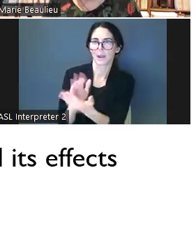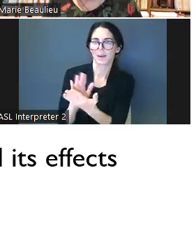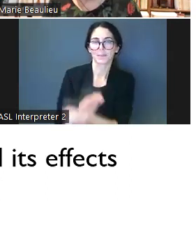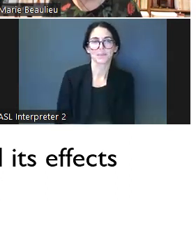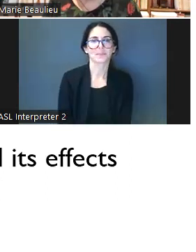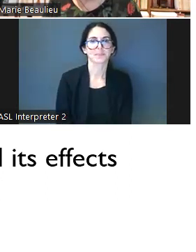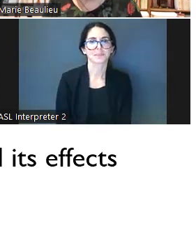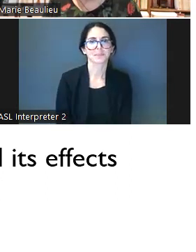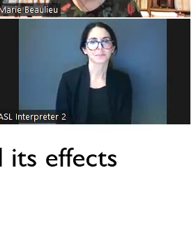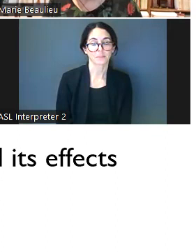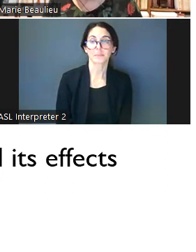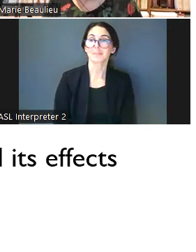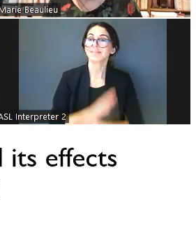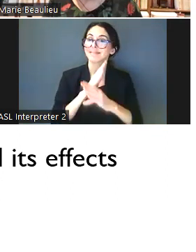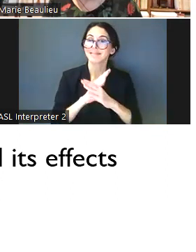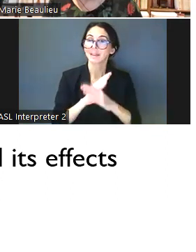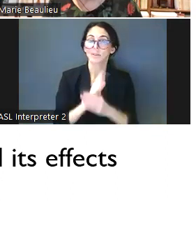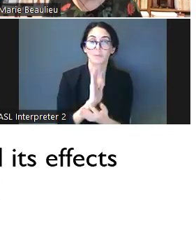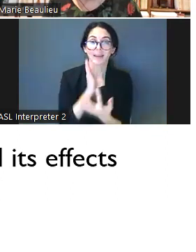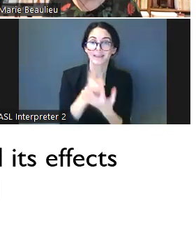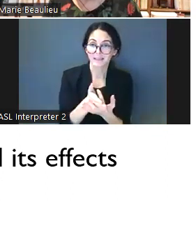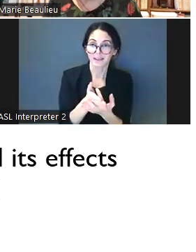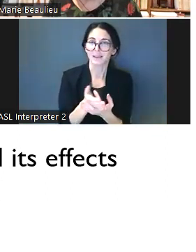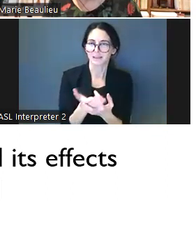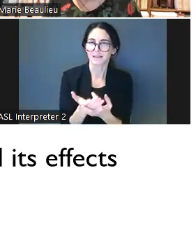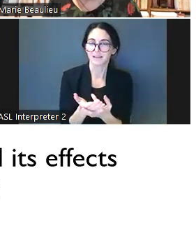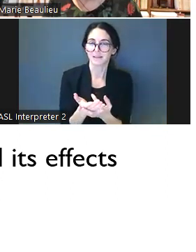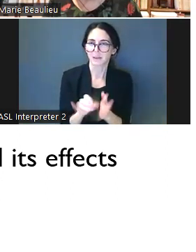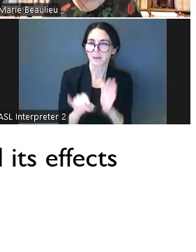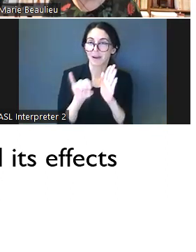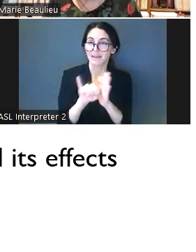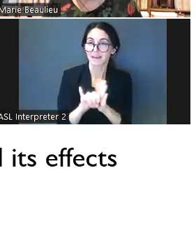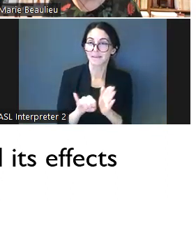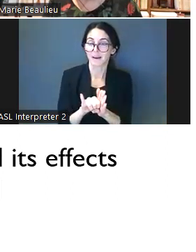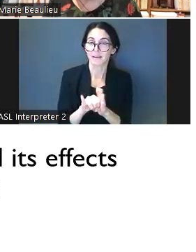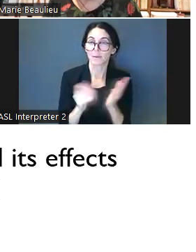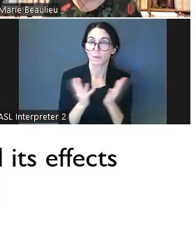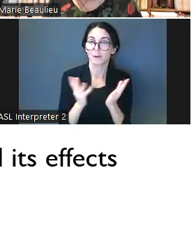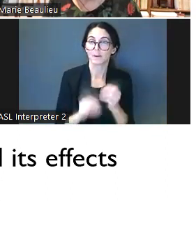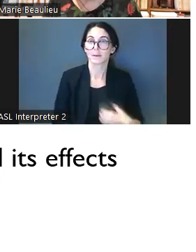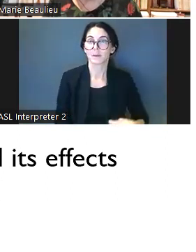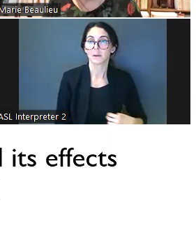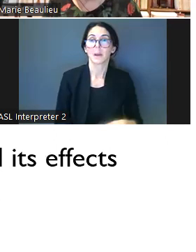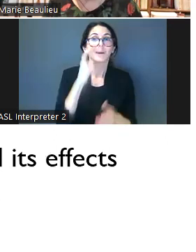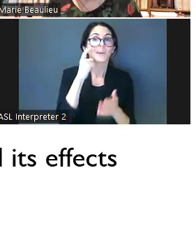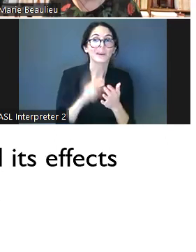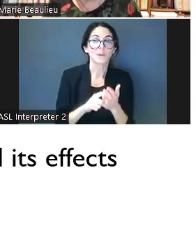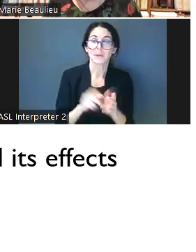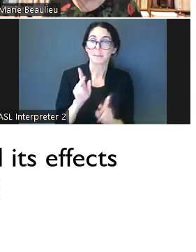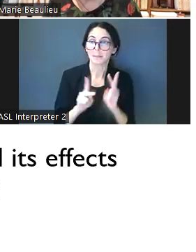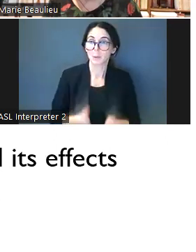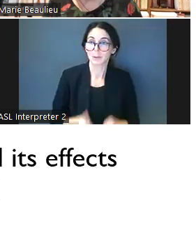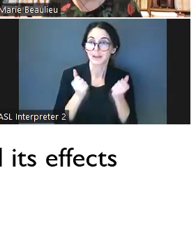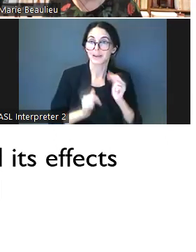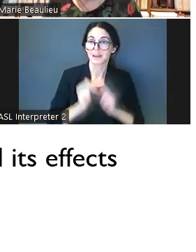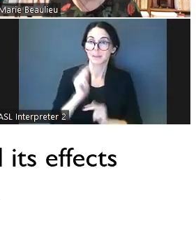obstacles to intervention identified in the extract, we saw that we see that the participants speak about the